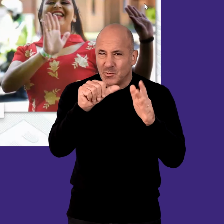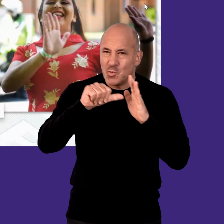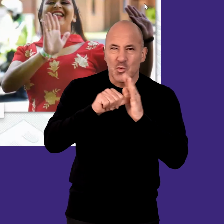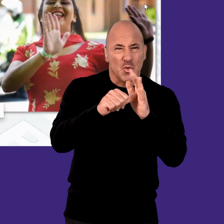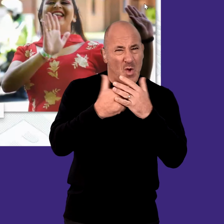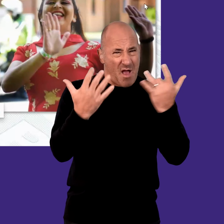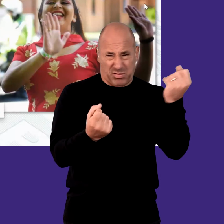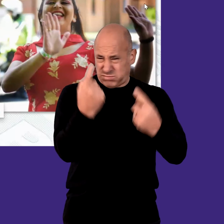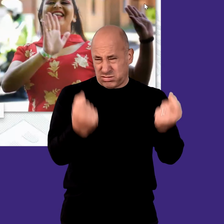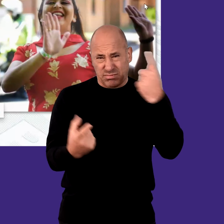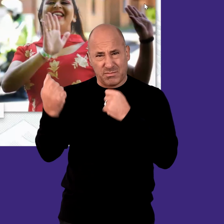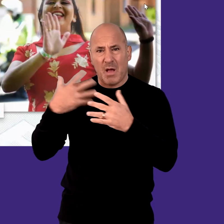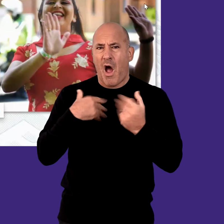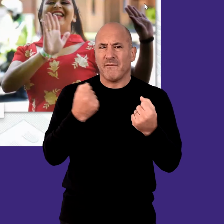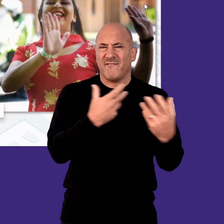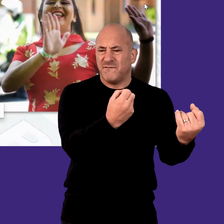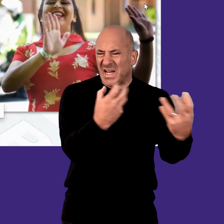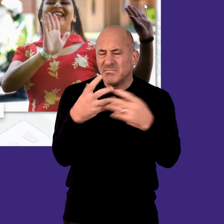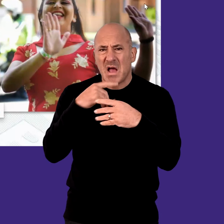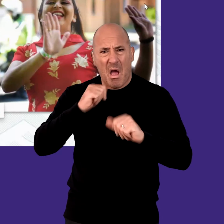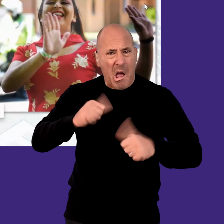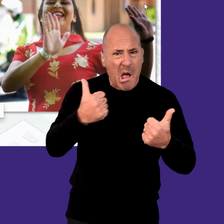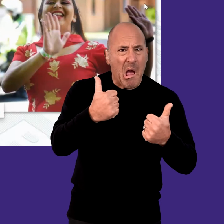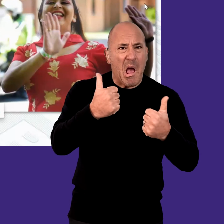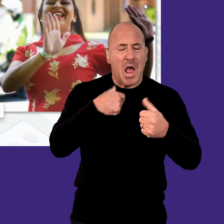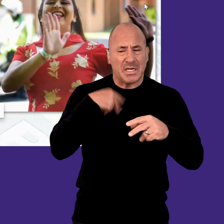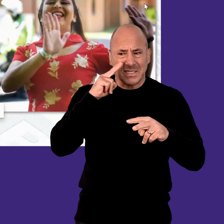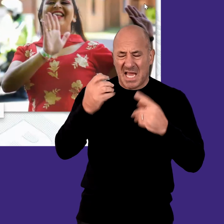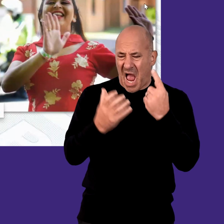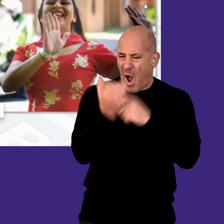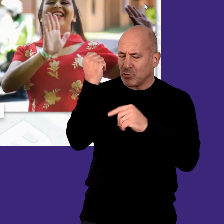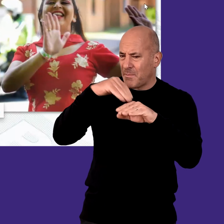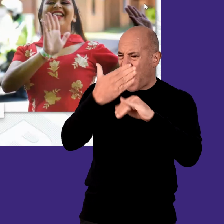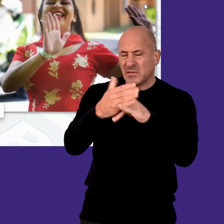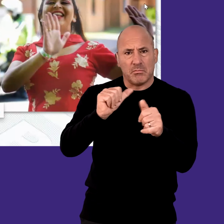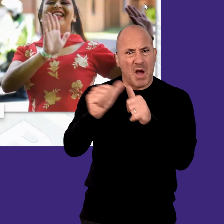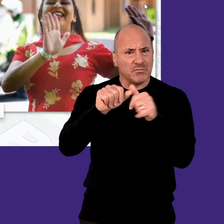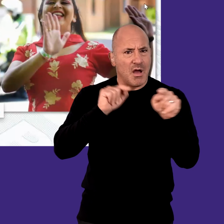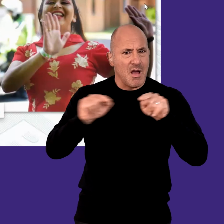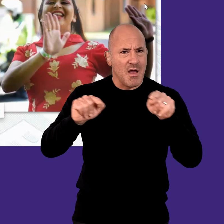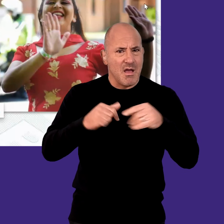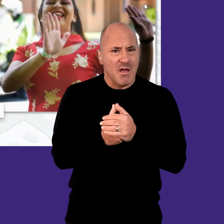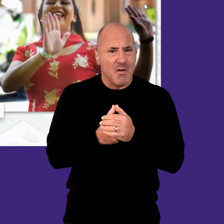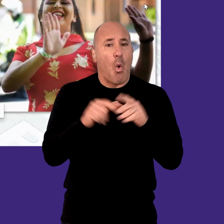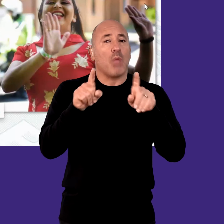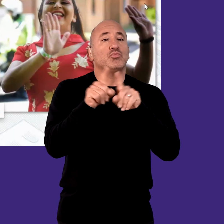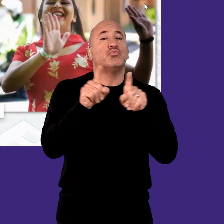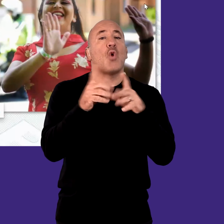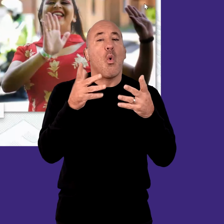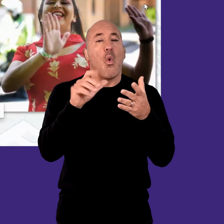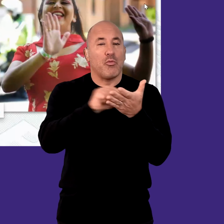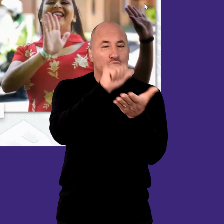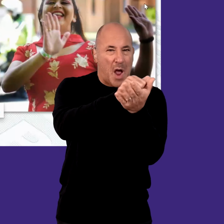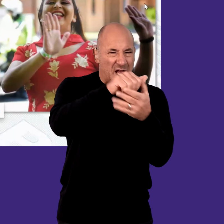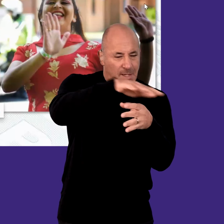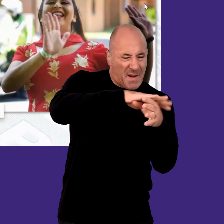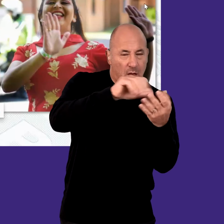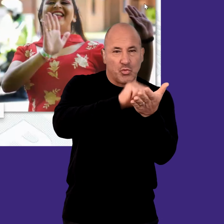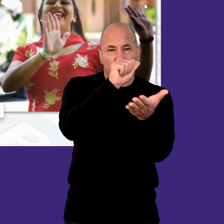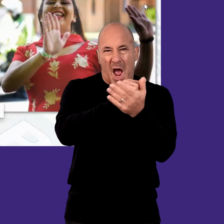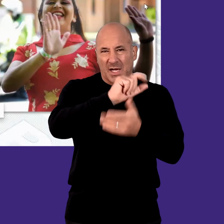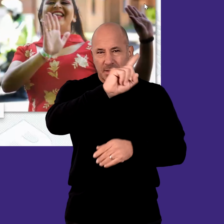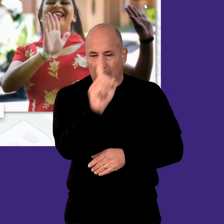there was so much going on, but we did have a lot of positive feedback and we did see some positive outcomes. We were also able to